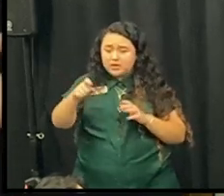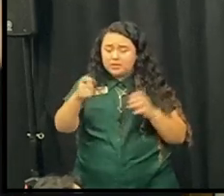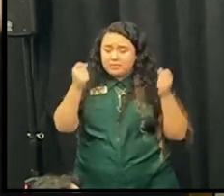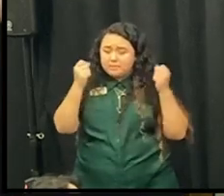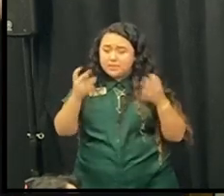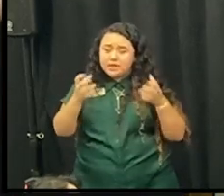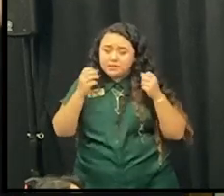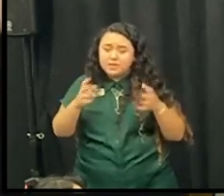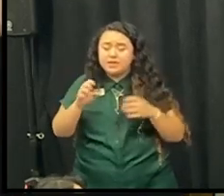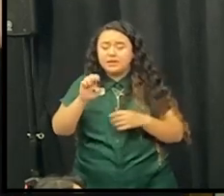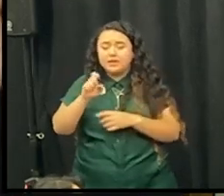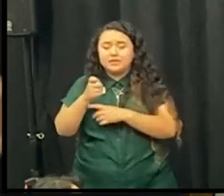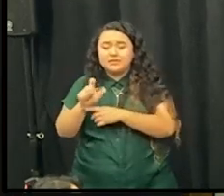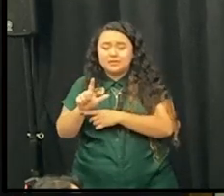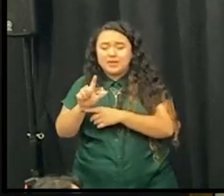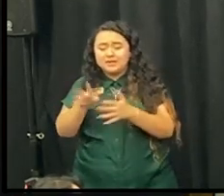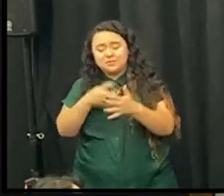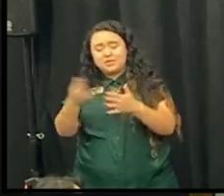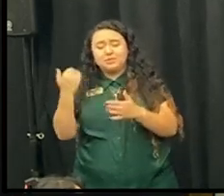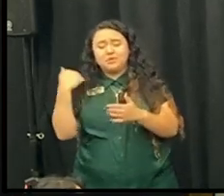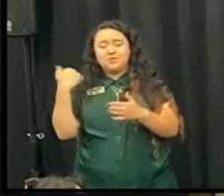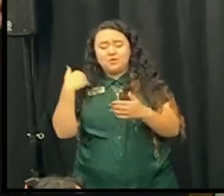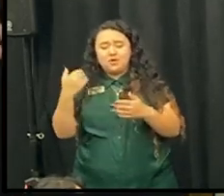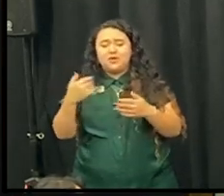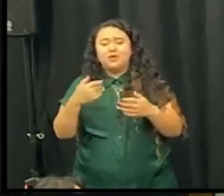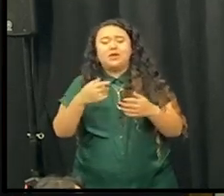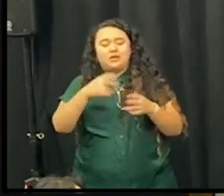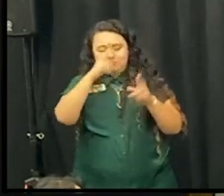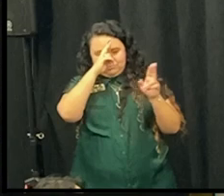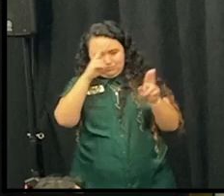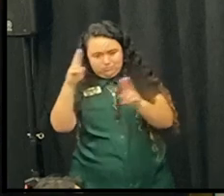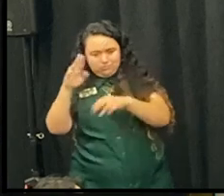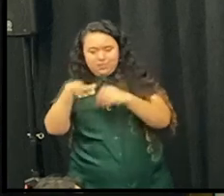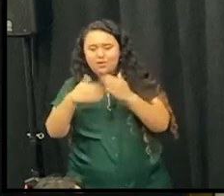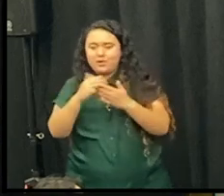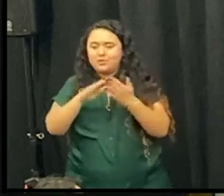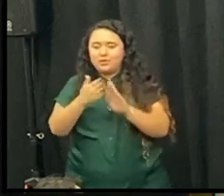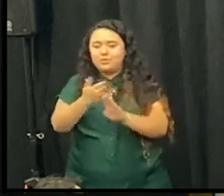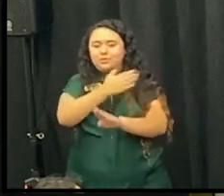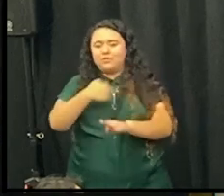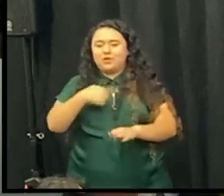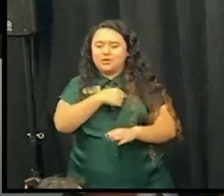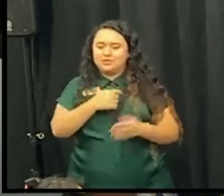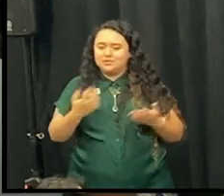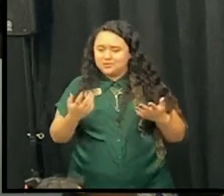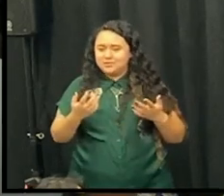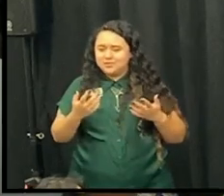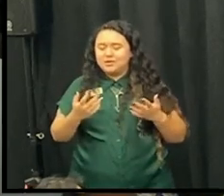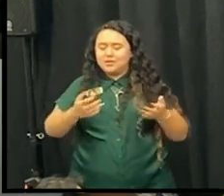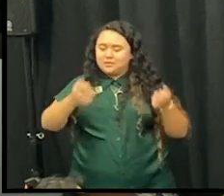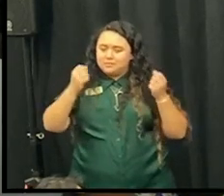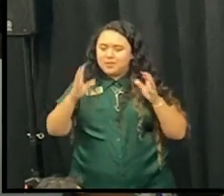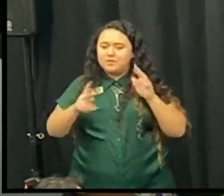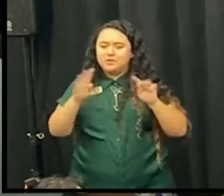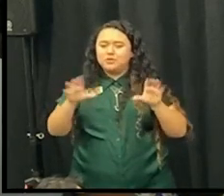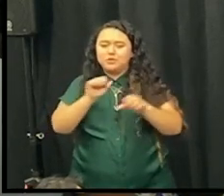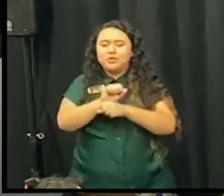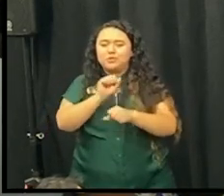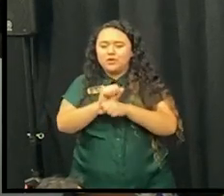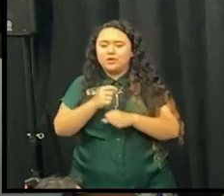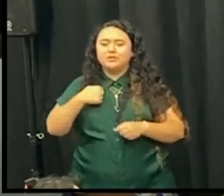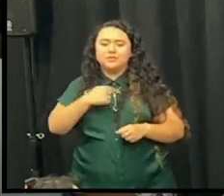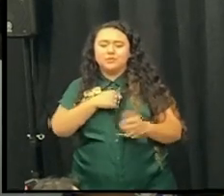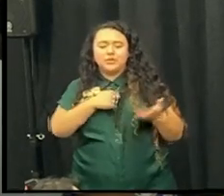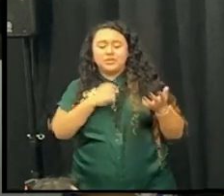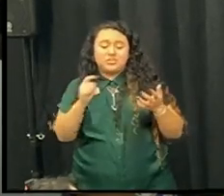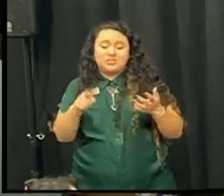many Excel spreadsheets beforehand, so I have to give credit to every community that came before us, because there have been people doing the work. So this